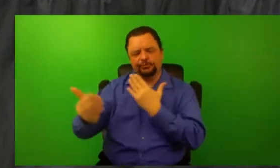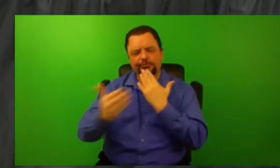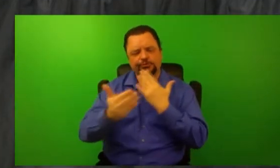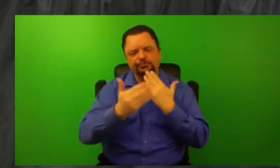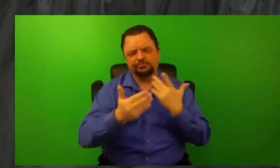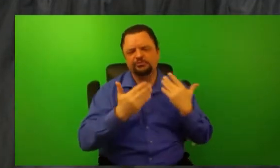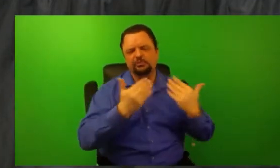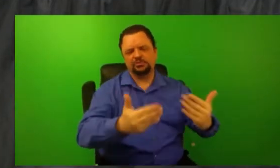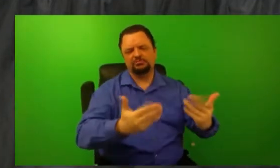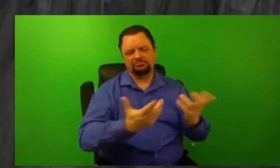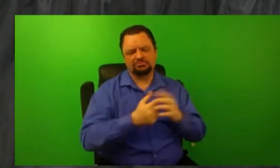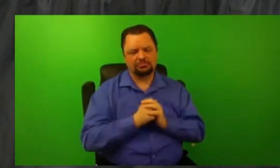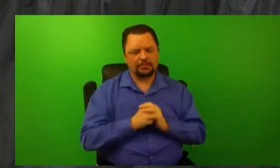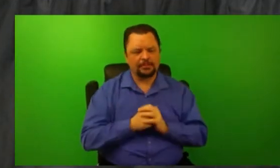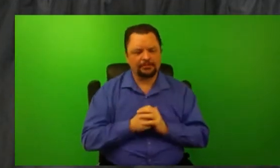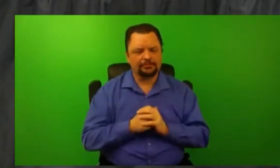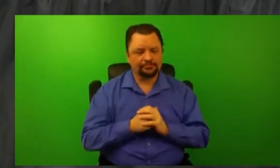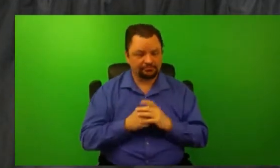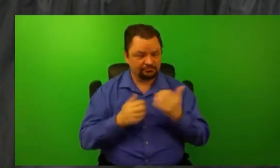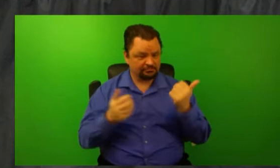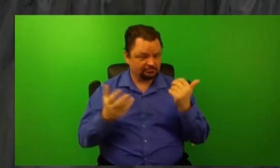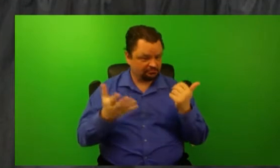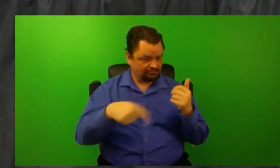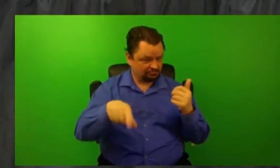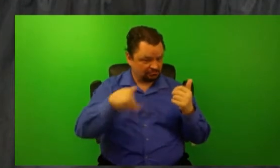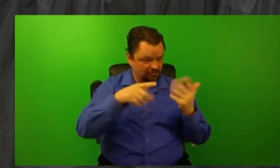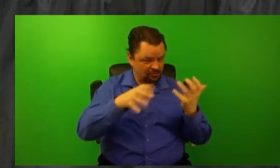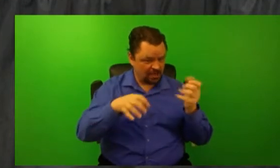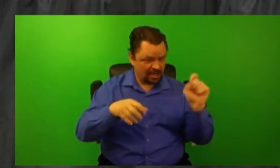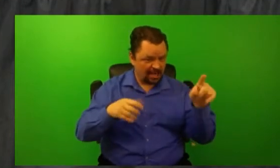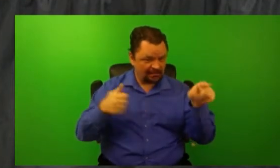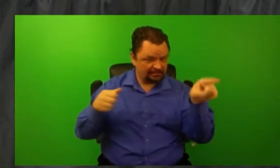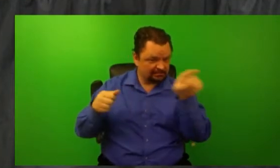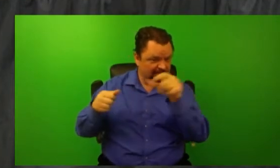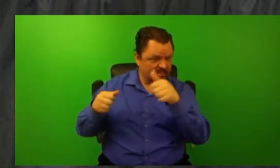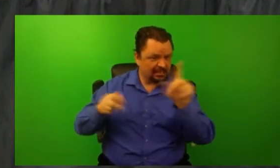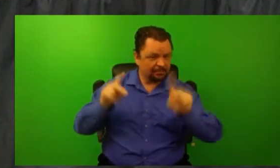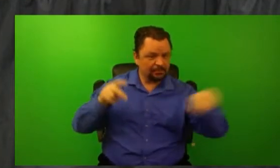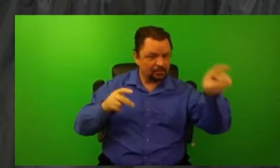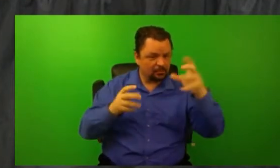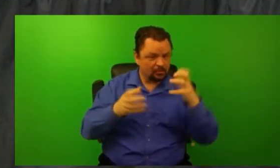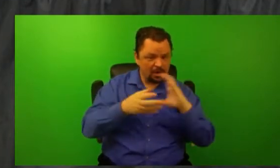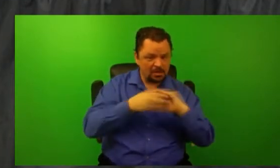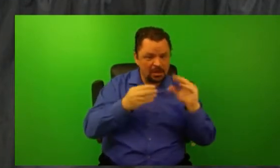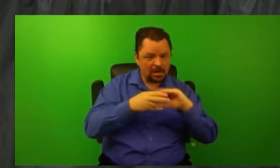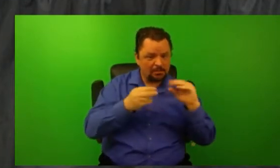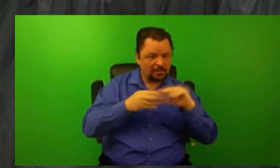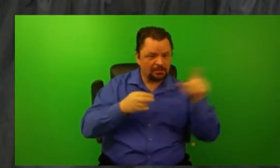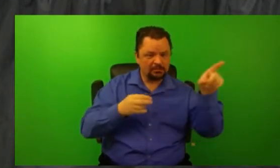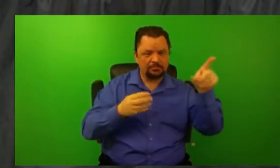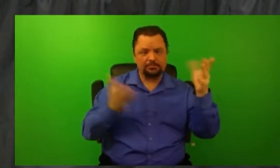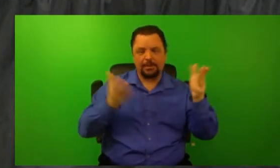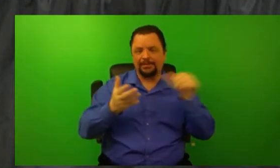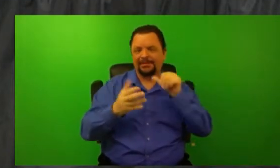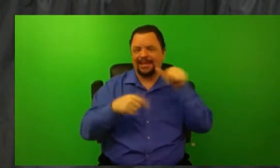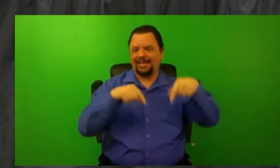other members of the public who wish to make comment who are not here in the room? Anyone remote,